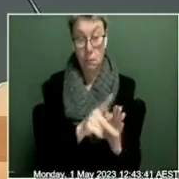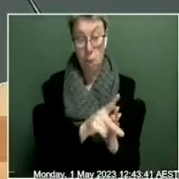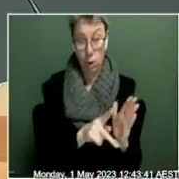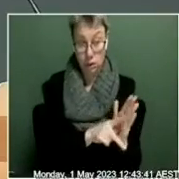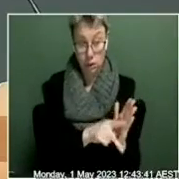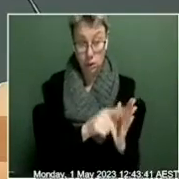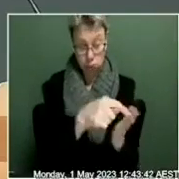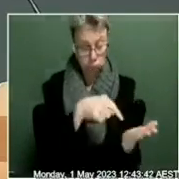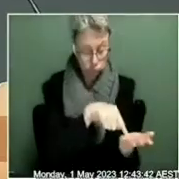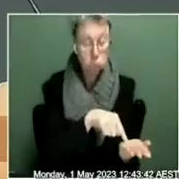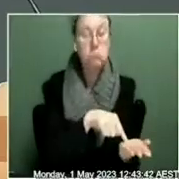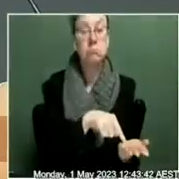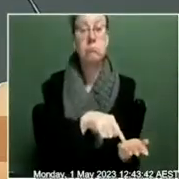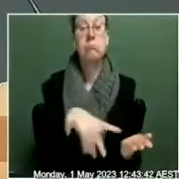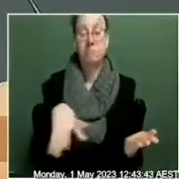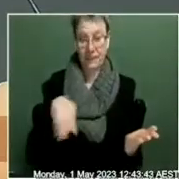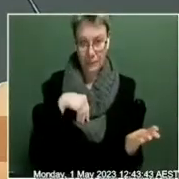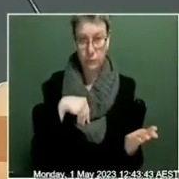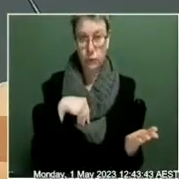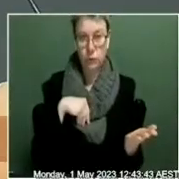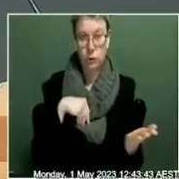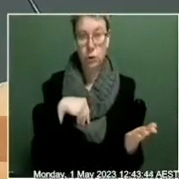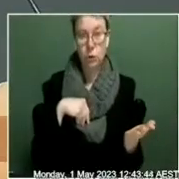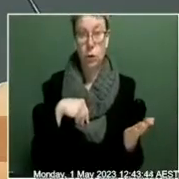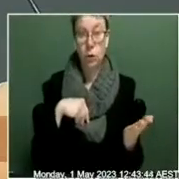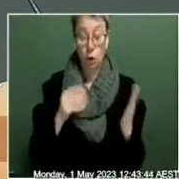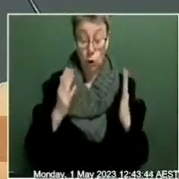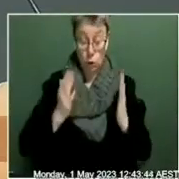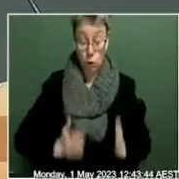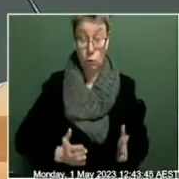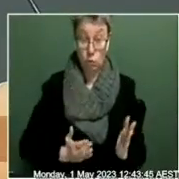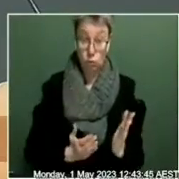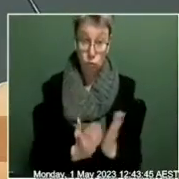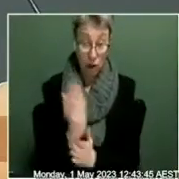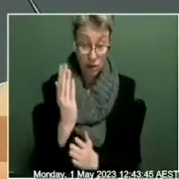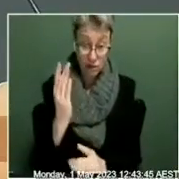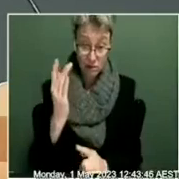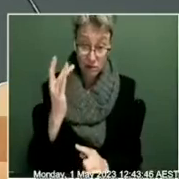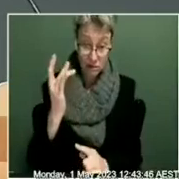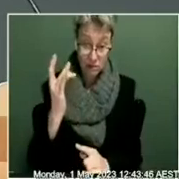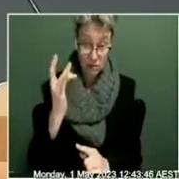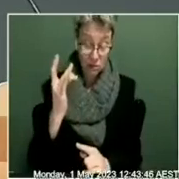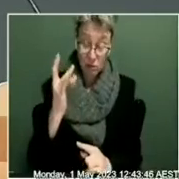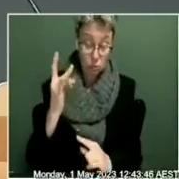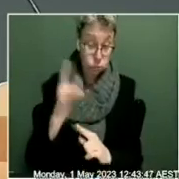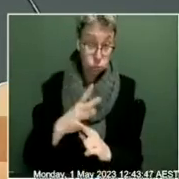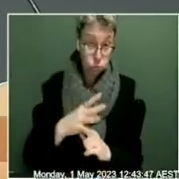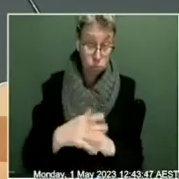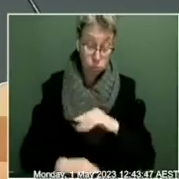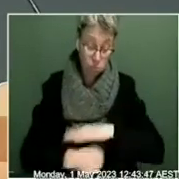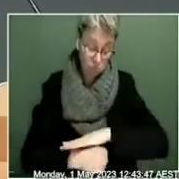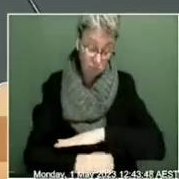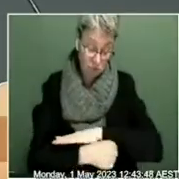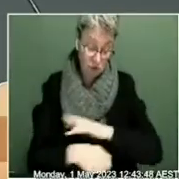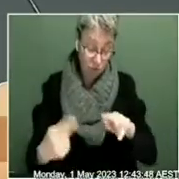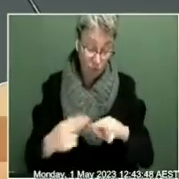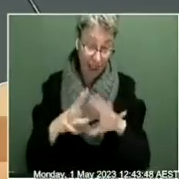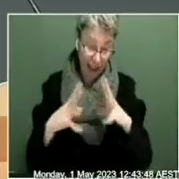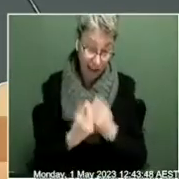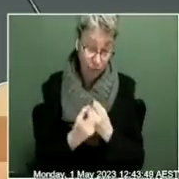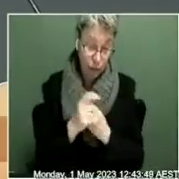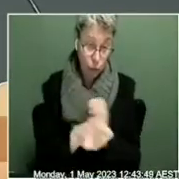Yes. And you acknowledge that you are charter bound, and just about every